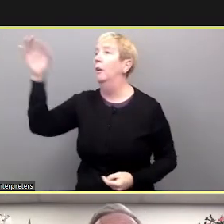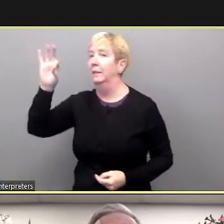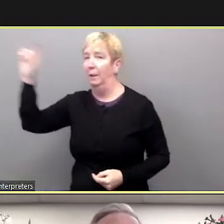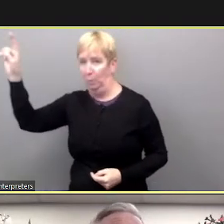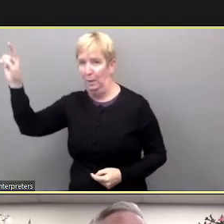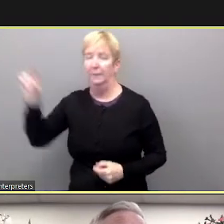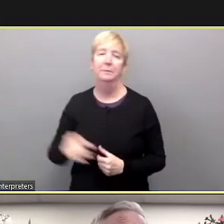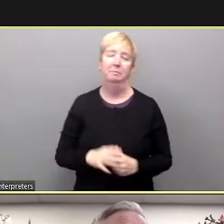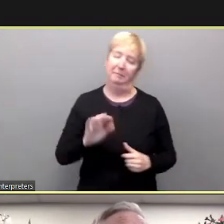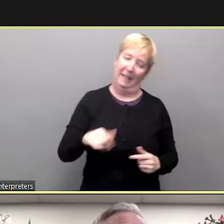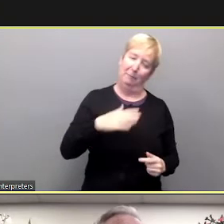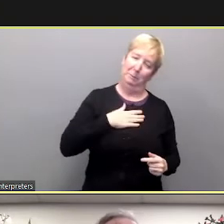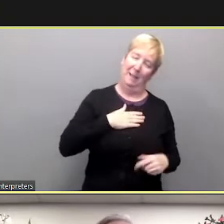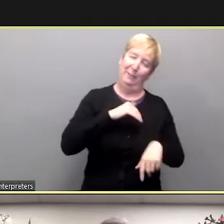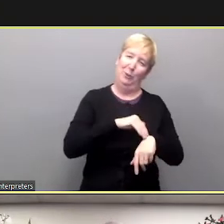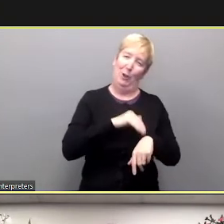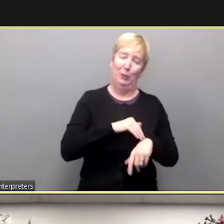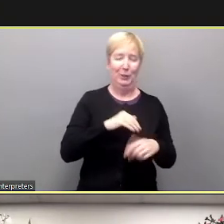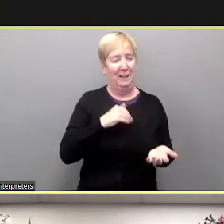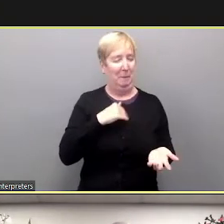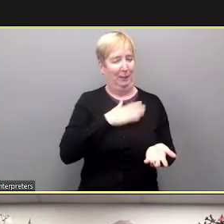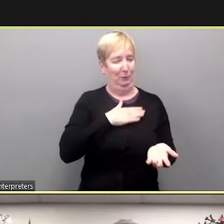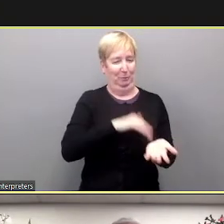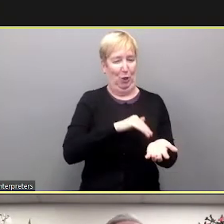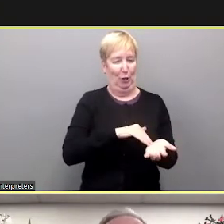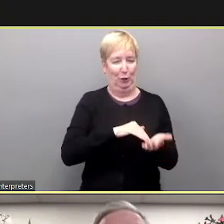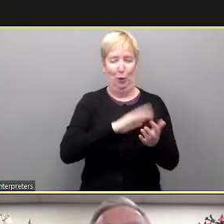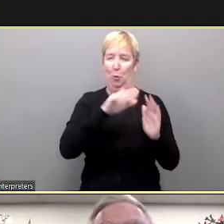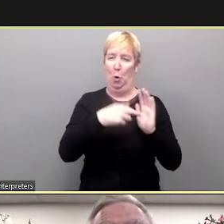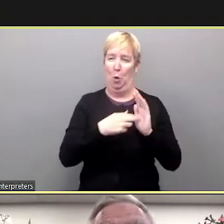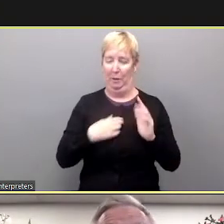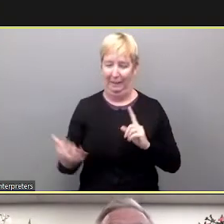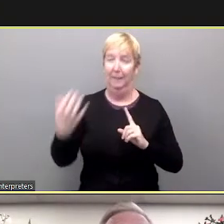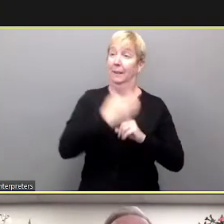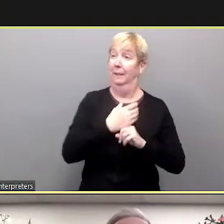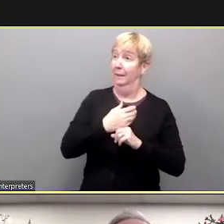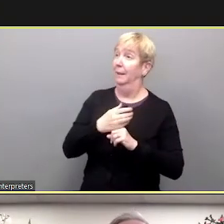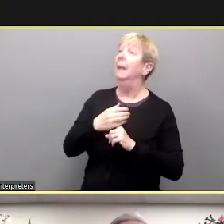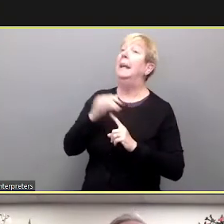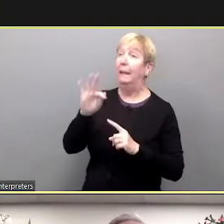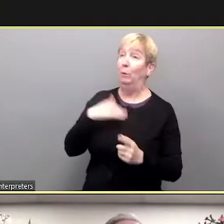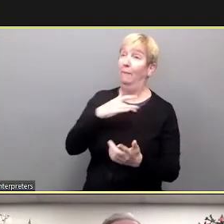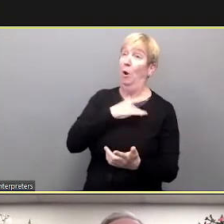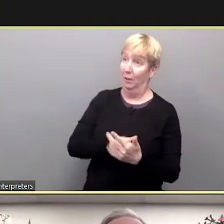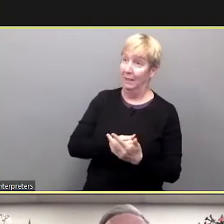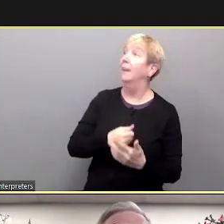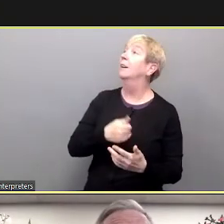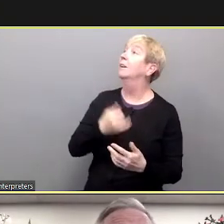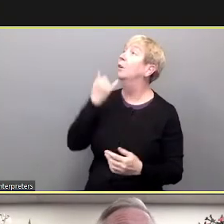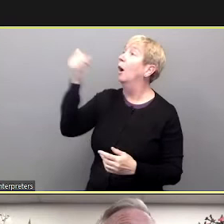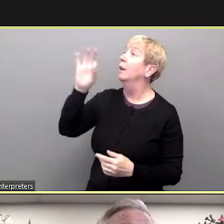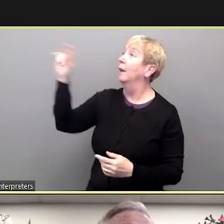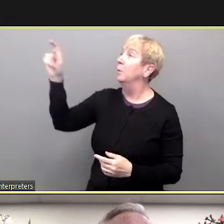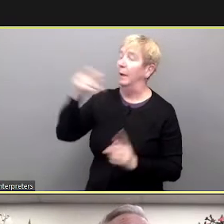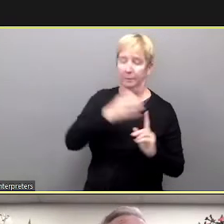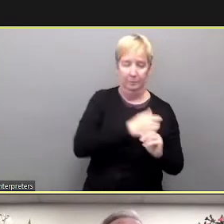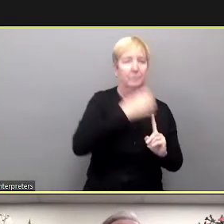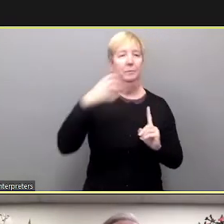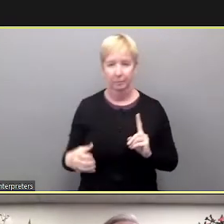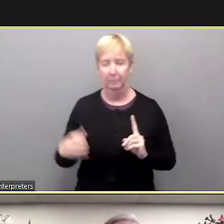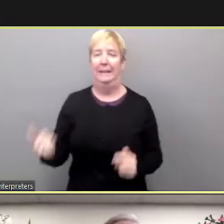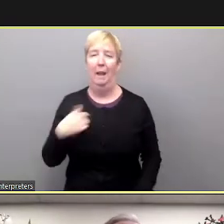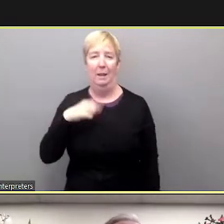primary care doctor in the emerging. So the pandemic is not over. Please get vaccinated. Everybody, please get your